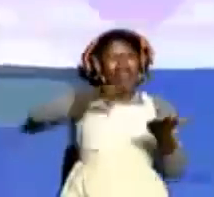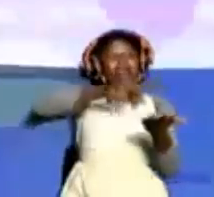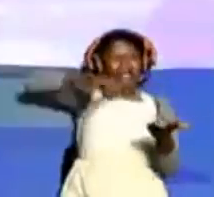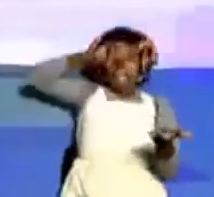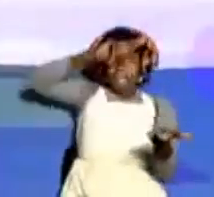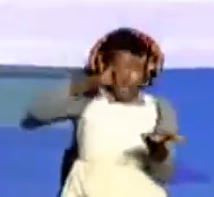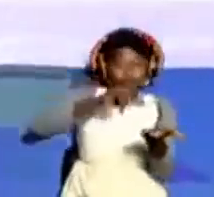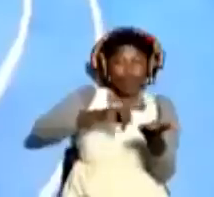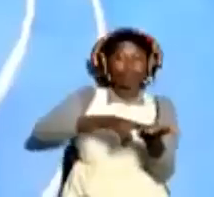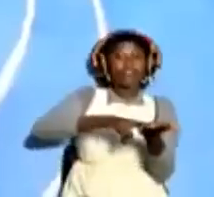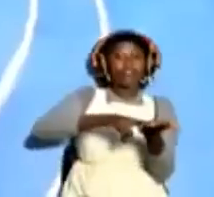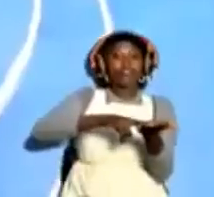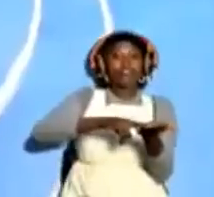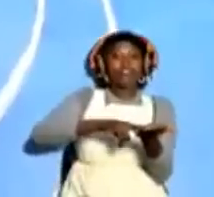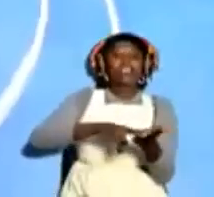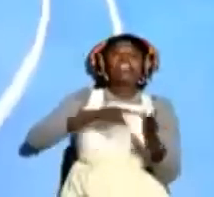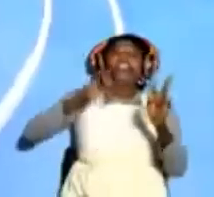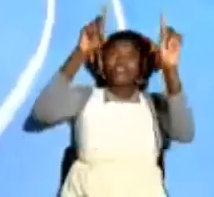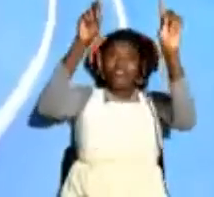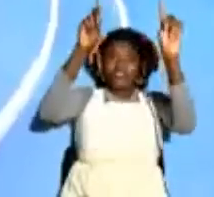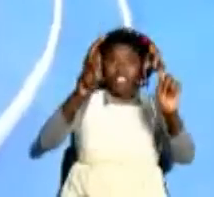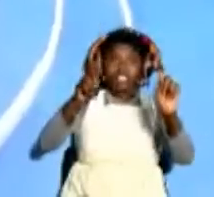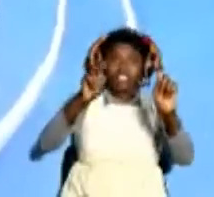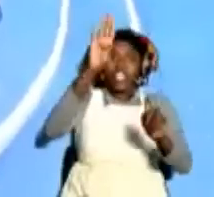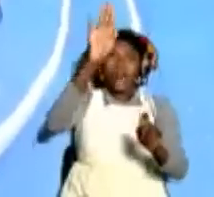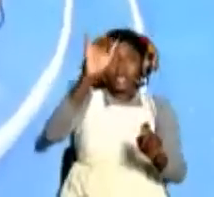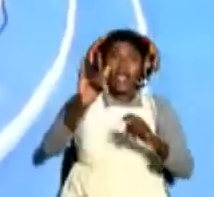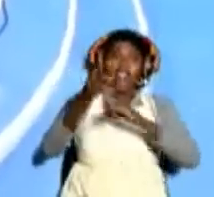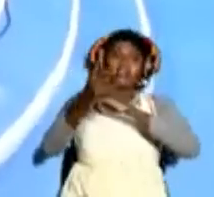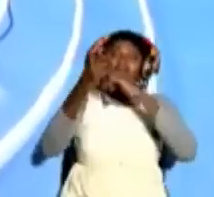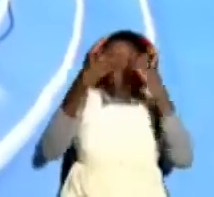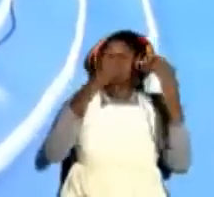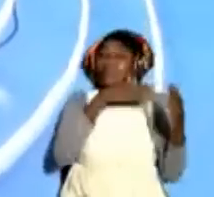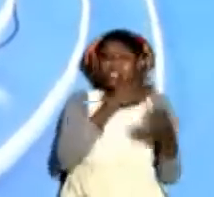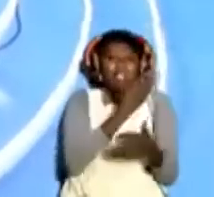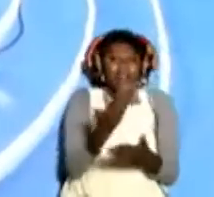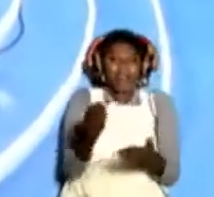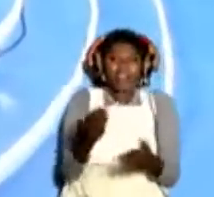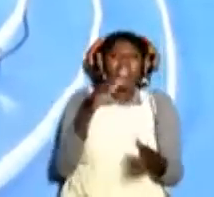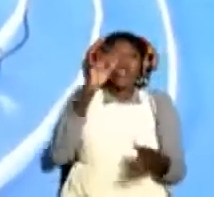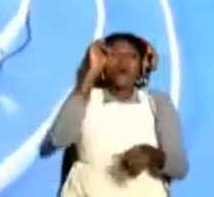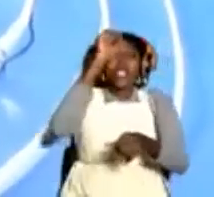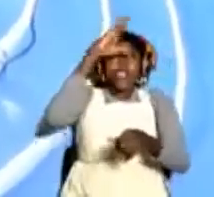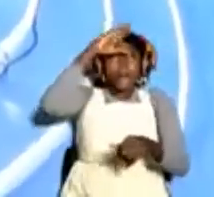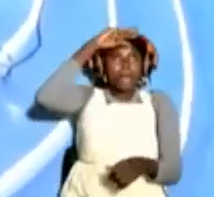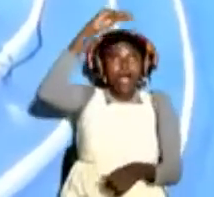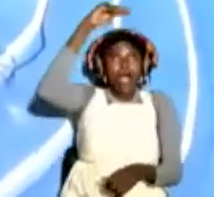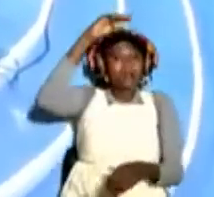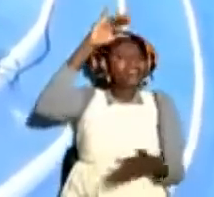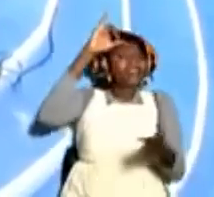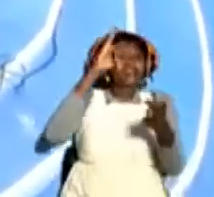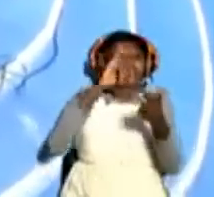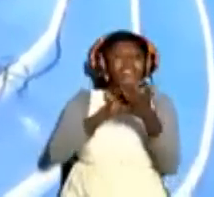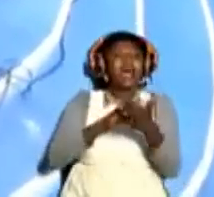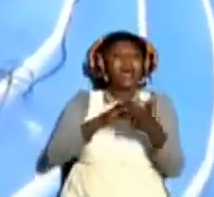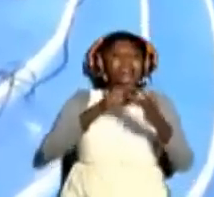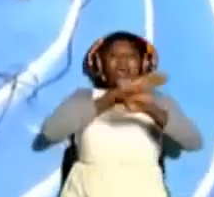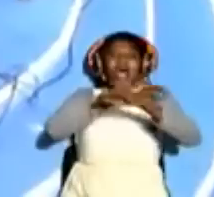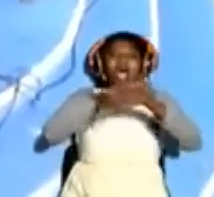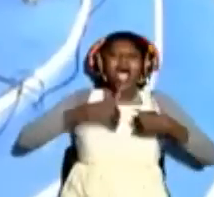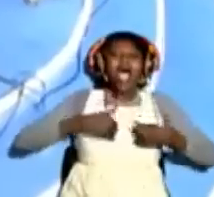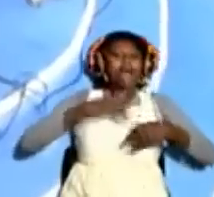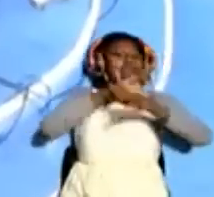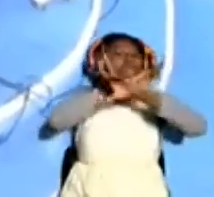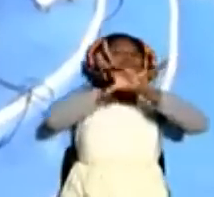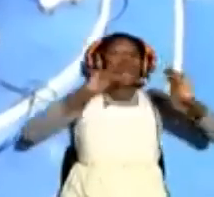Approved, tested by trial, a workman who has no